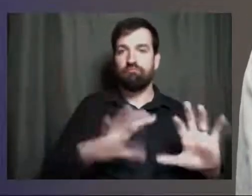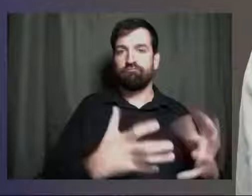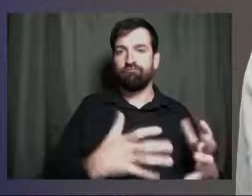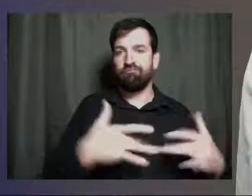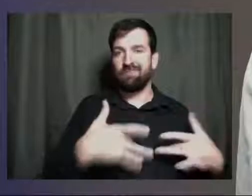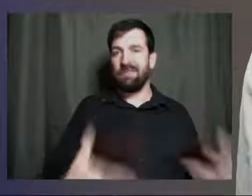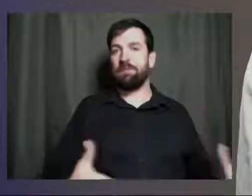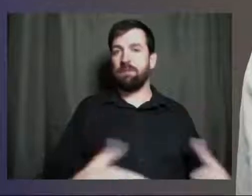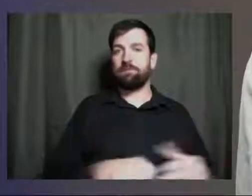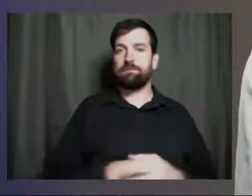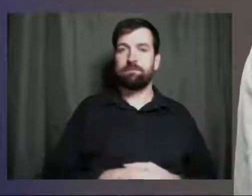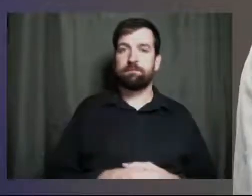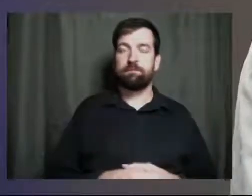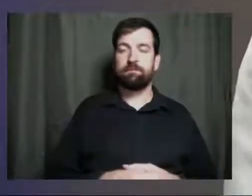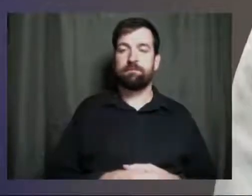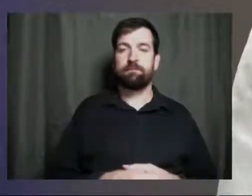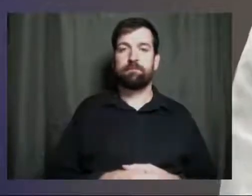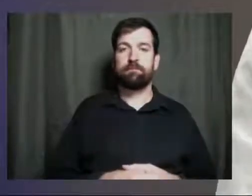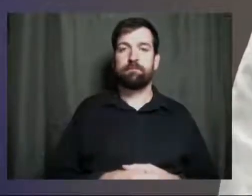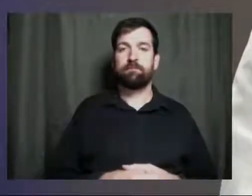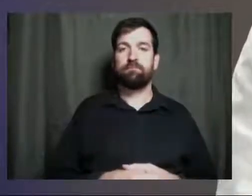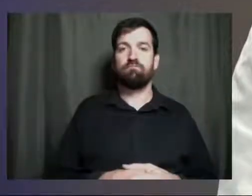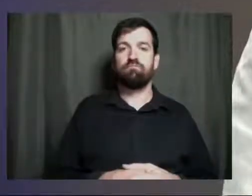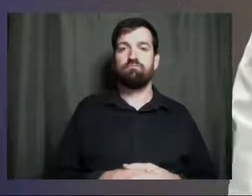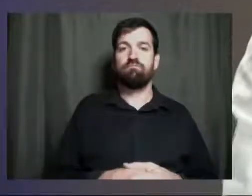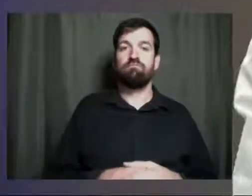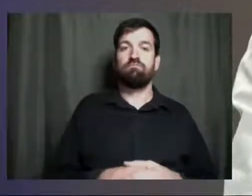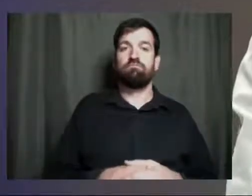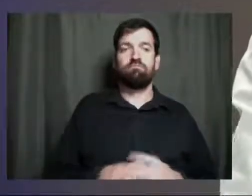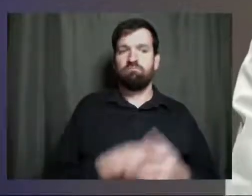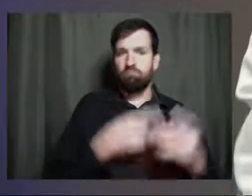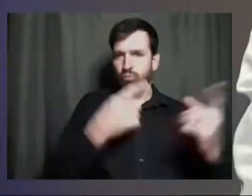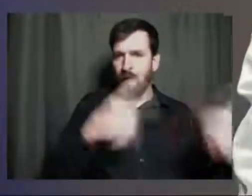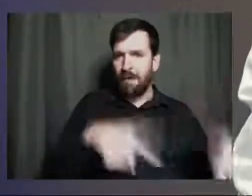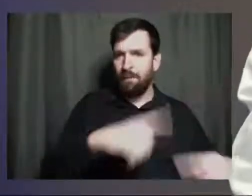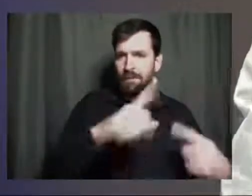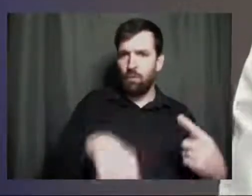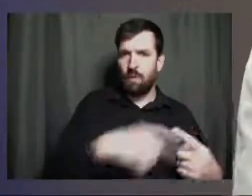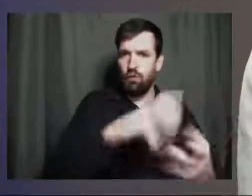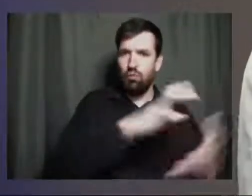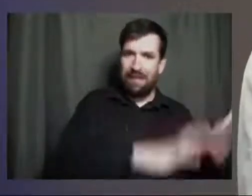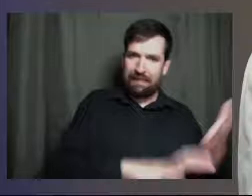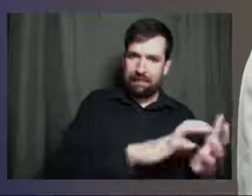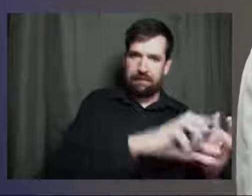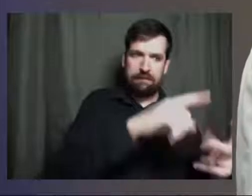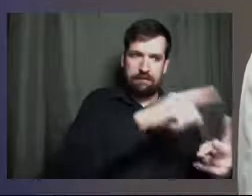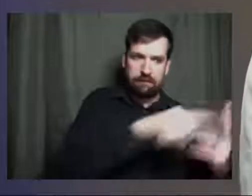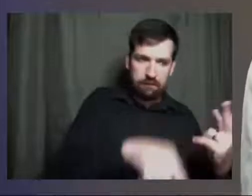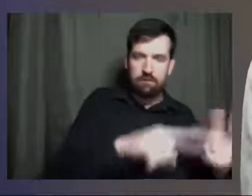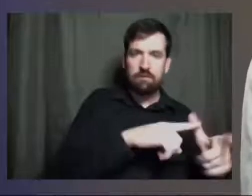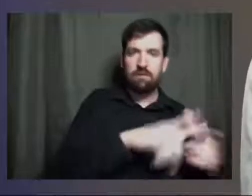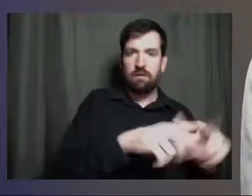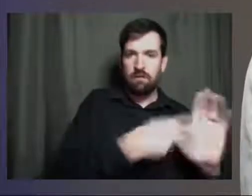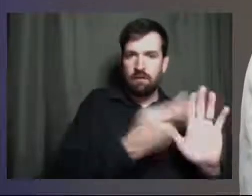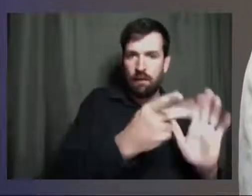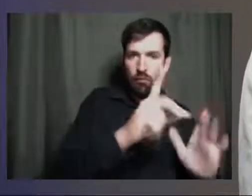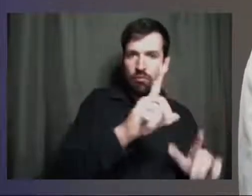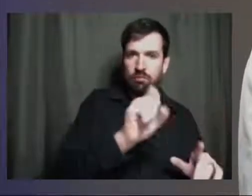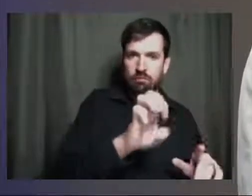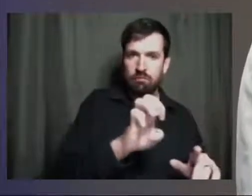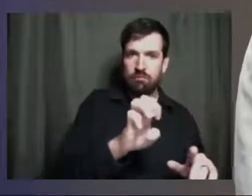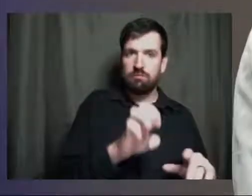regards to phone calls is what happens when you mix this, and this, and you take double that. We see a lot of polypharmacy,